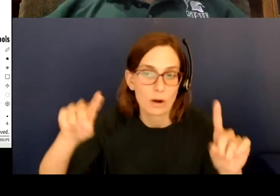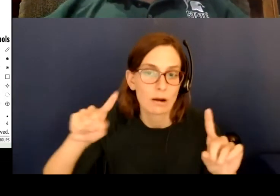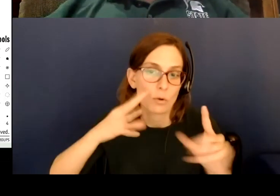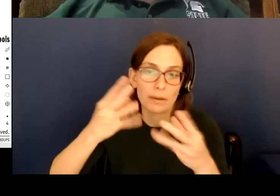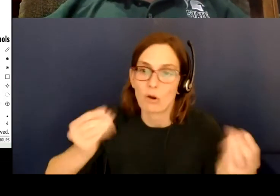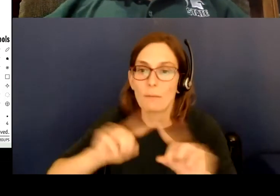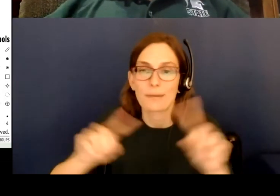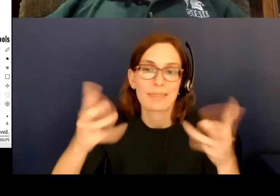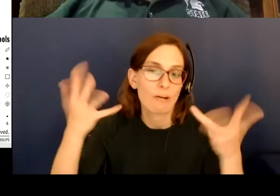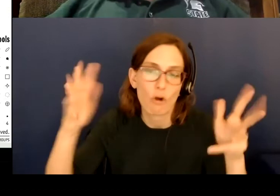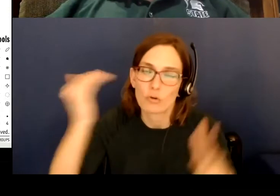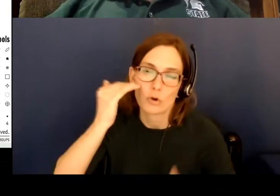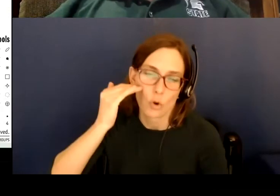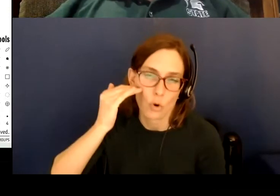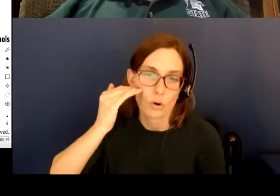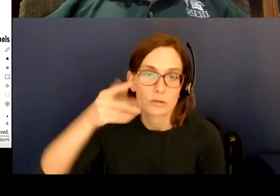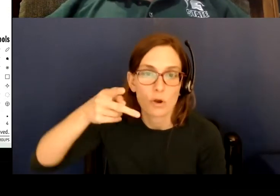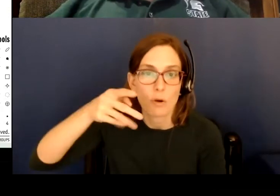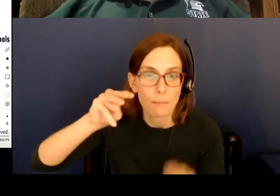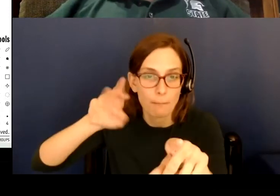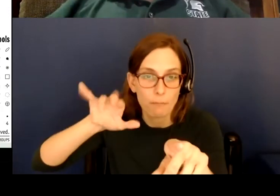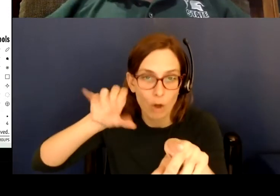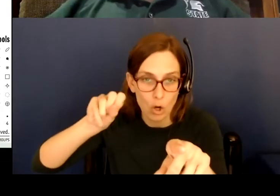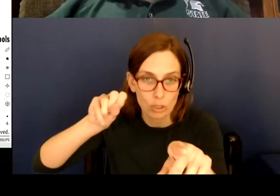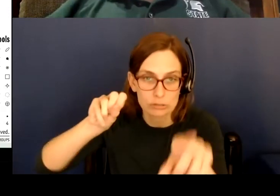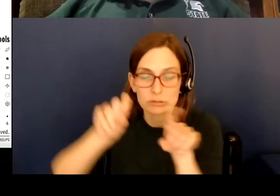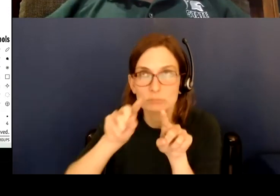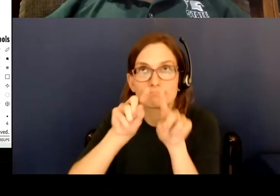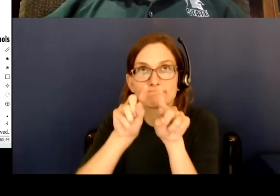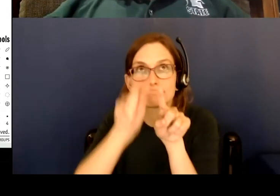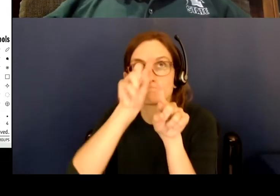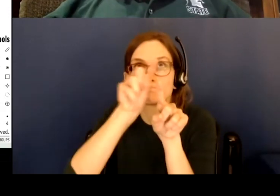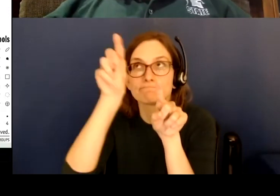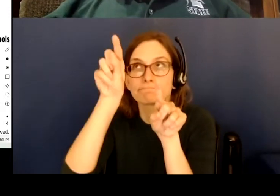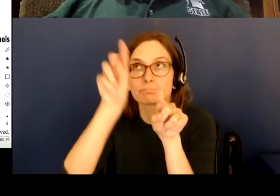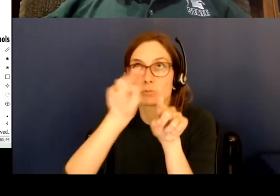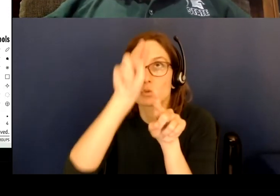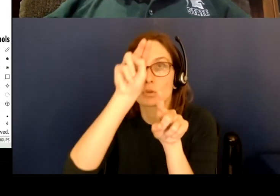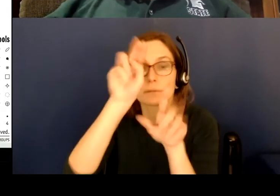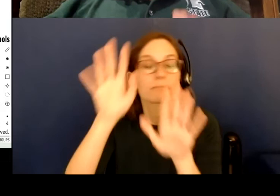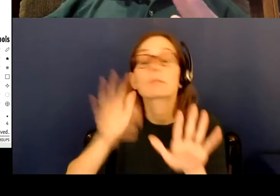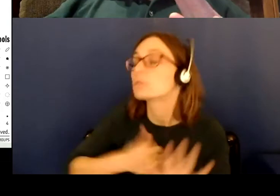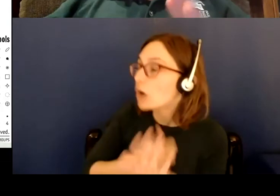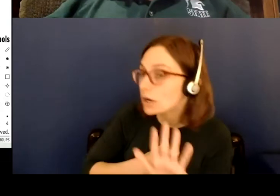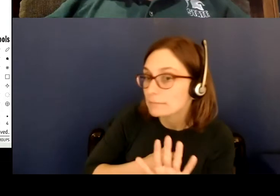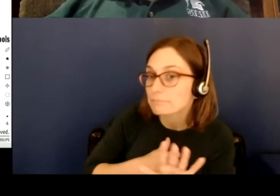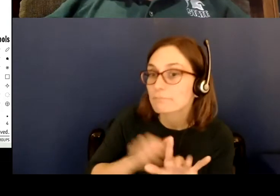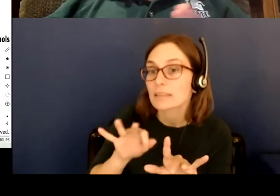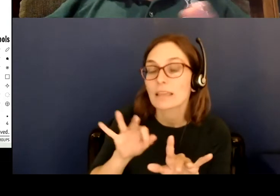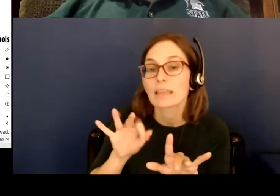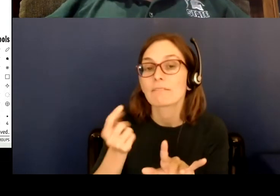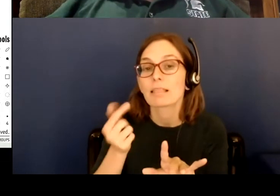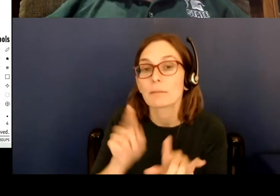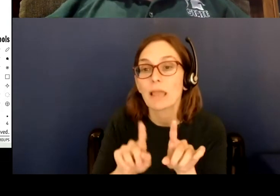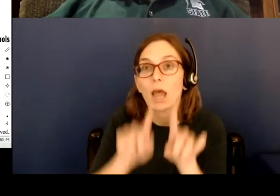time, you'll know Pegasus. So here is Mars. And if you just look a little bit to the northwest, or sorry, if you look a little bit